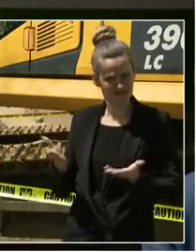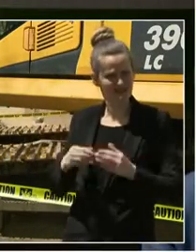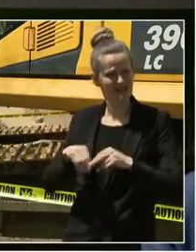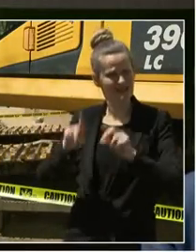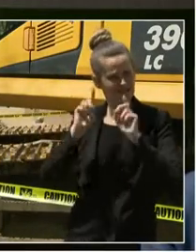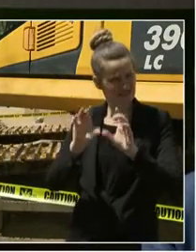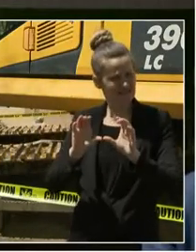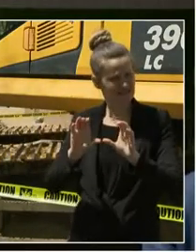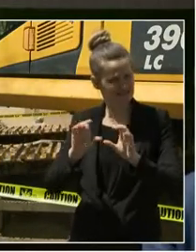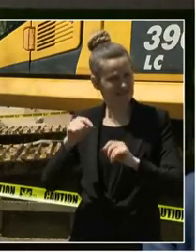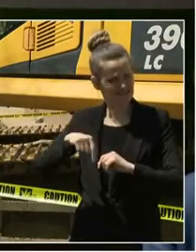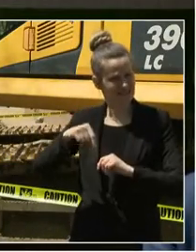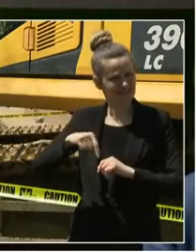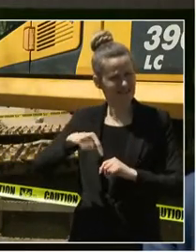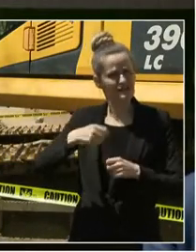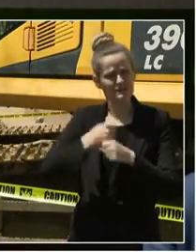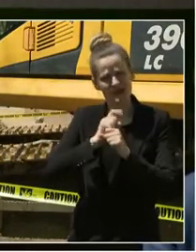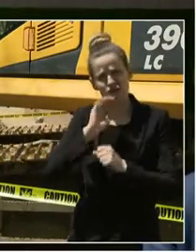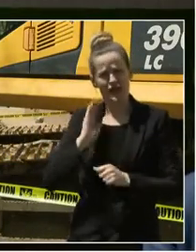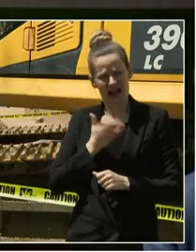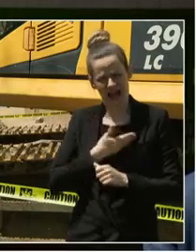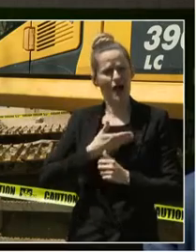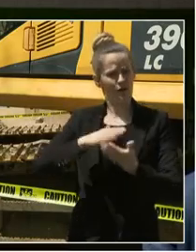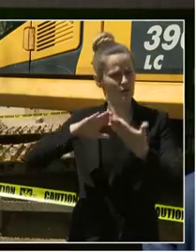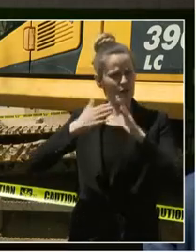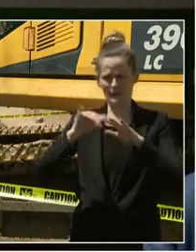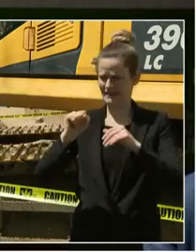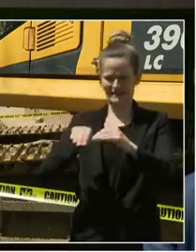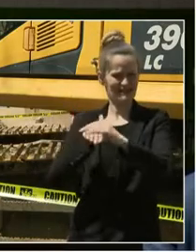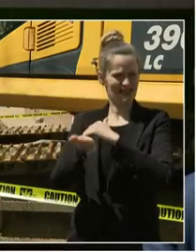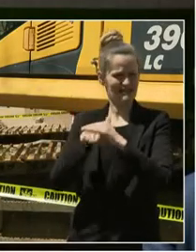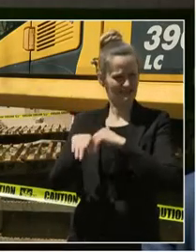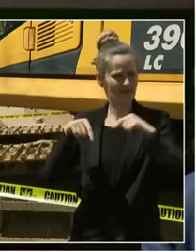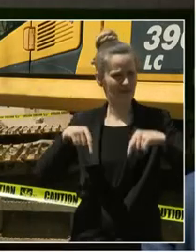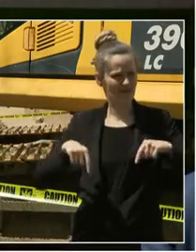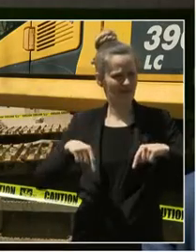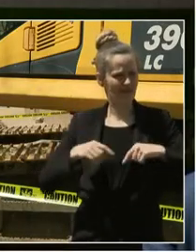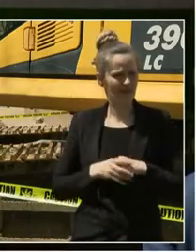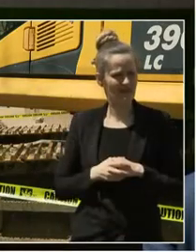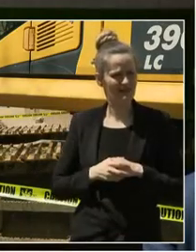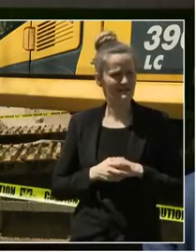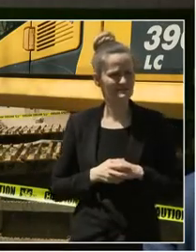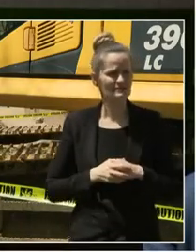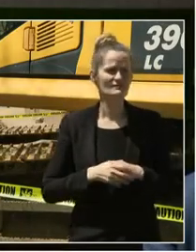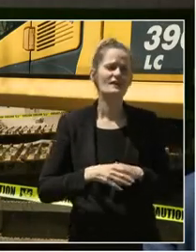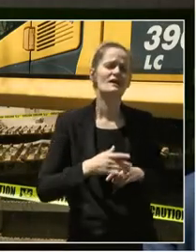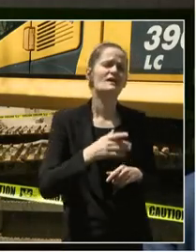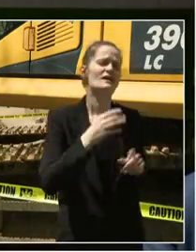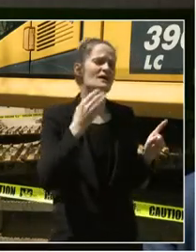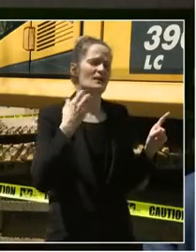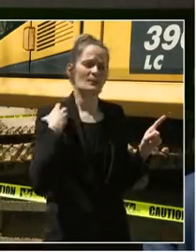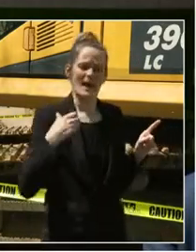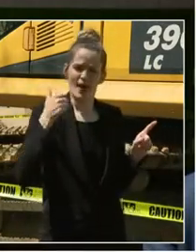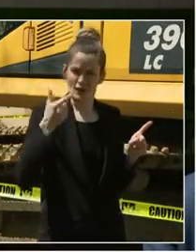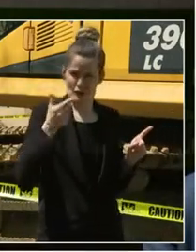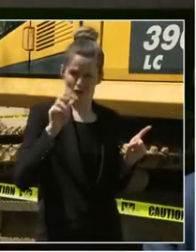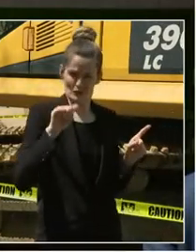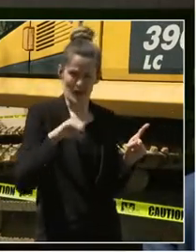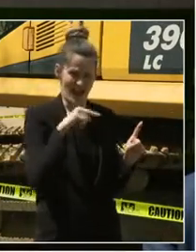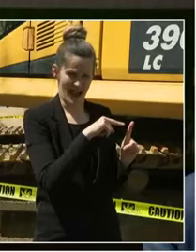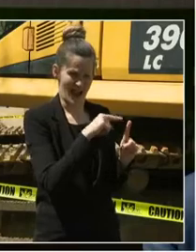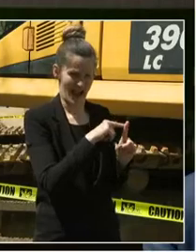accessible. Mayor Gray said it best, that all people should be able to live right here in Washington, D.C.,